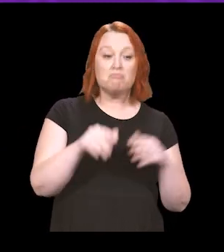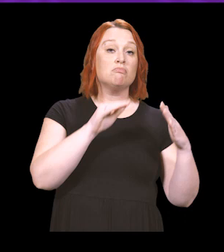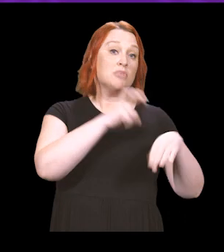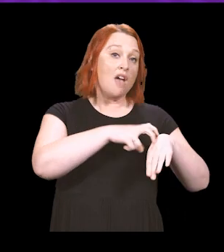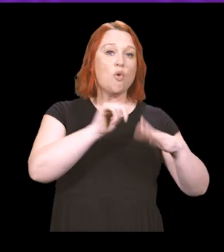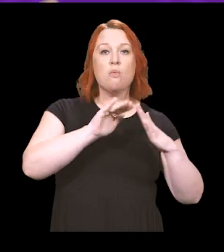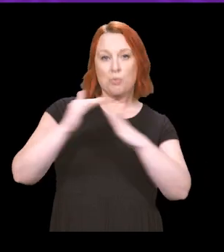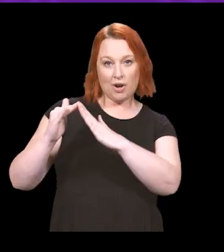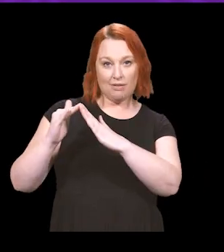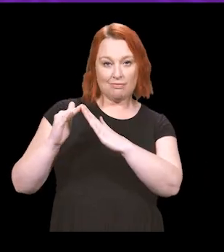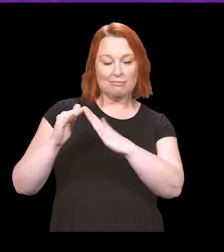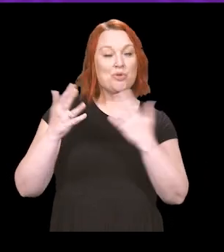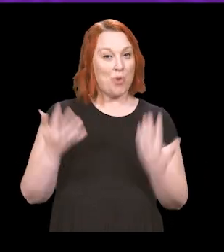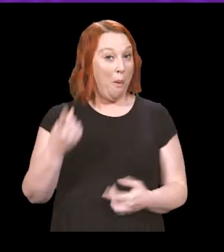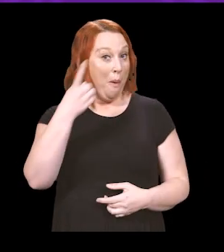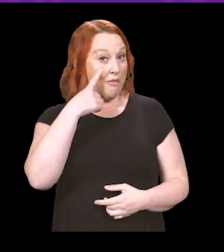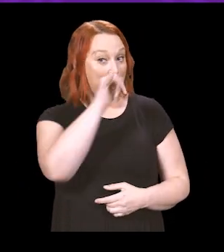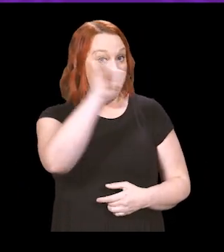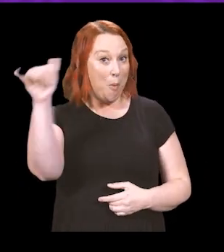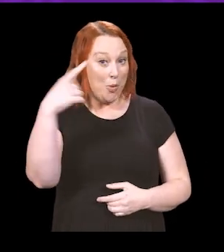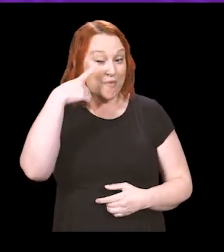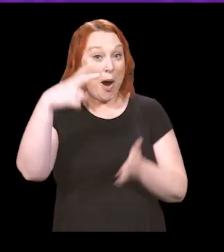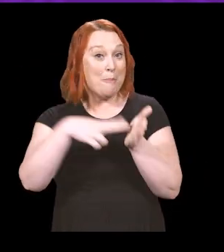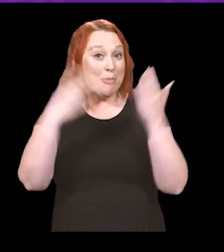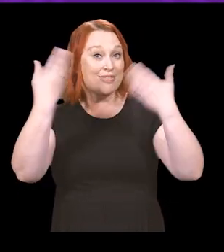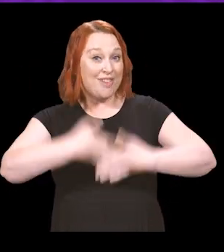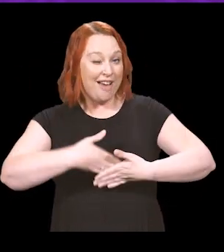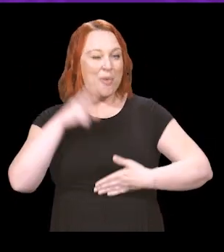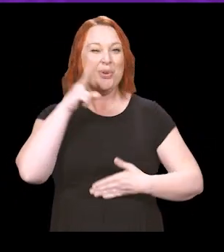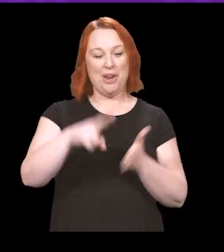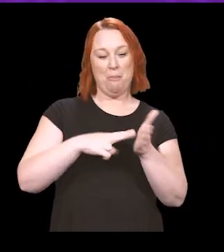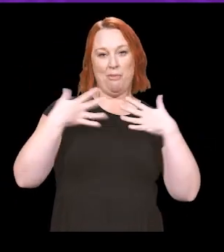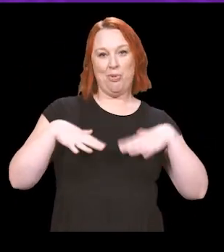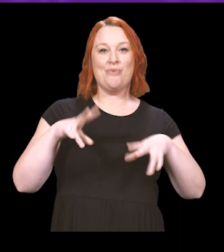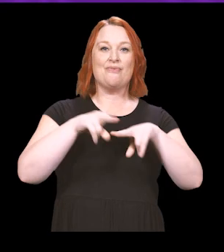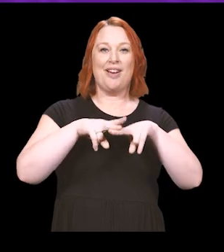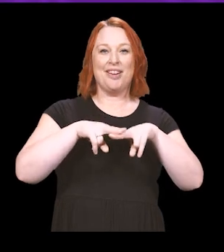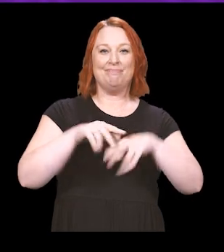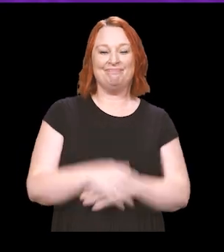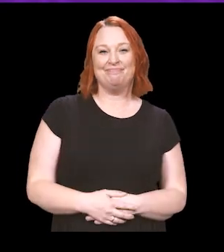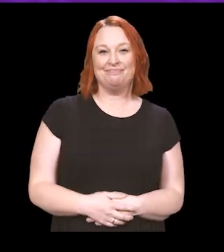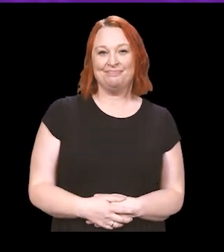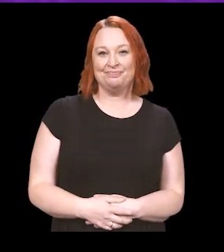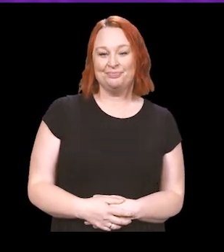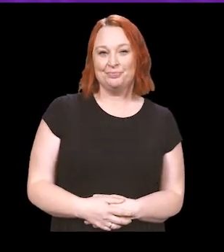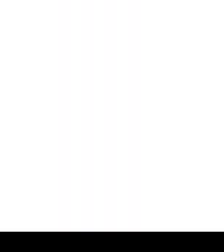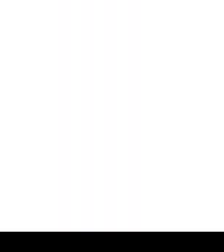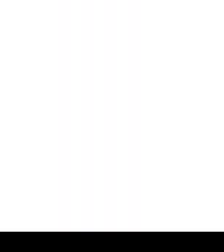know, on and off campus. So check out your wardrobe tonight, and we'll see you in purple on Friday.